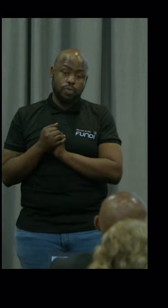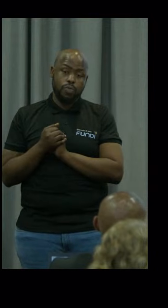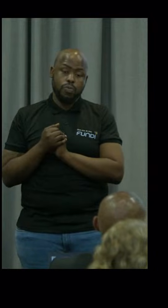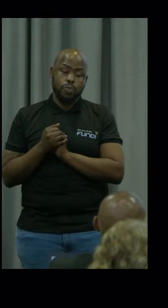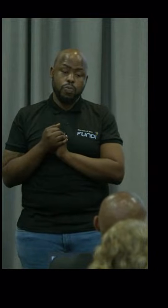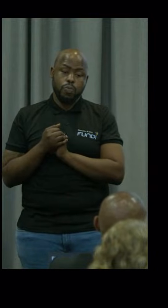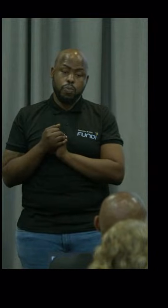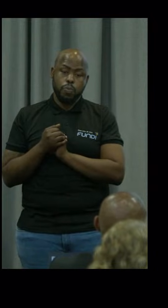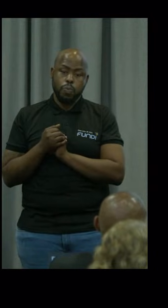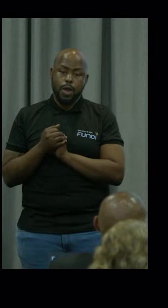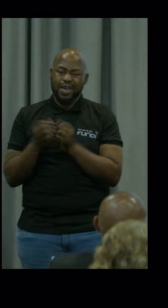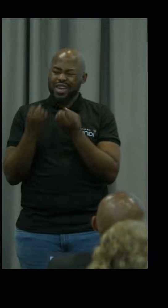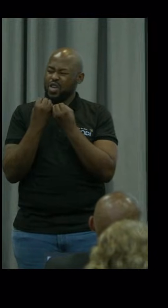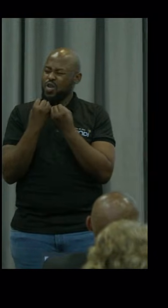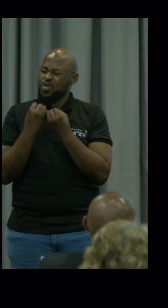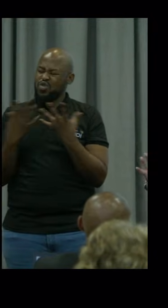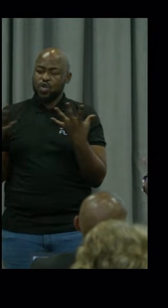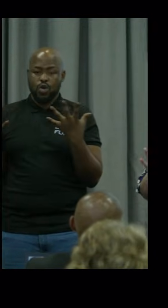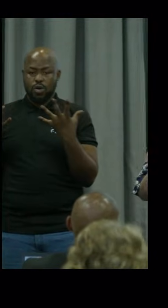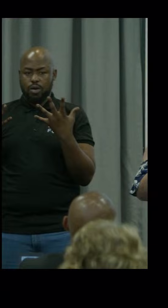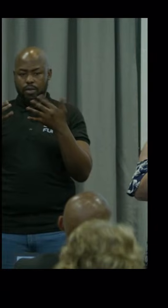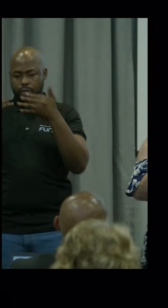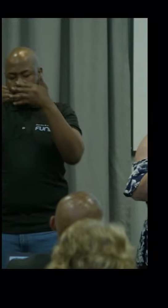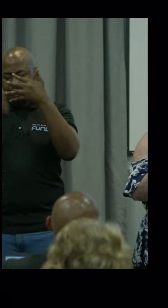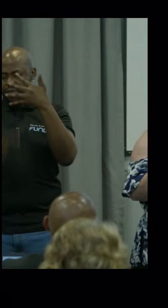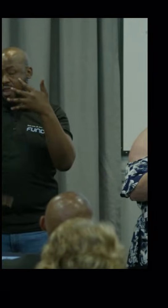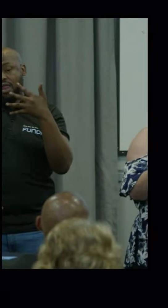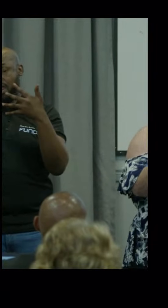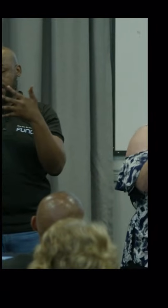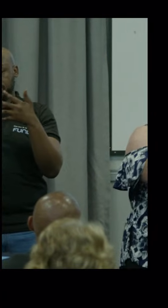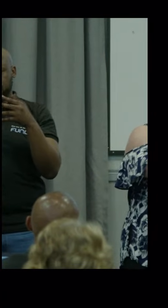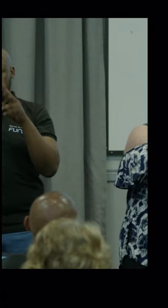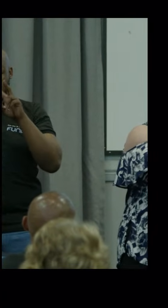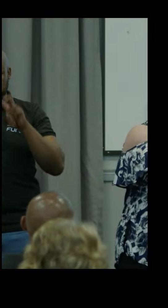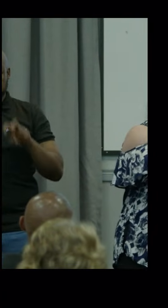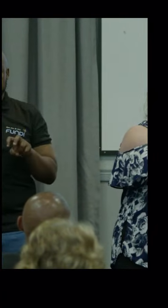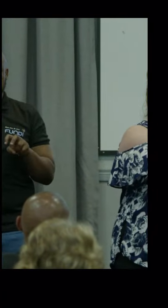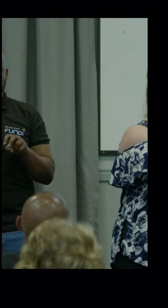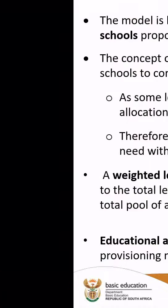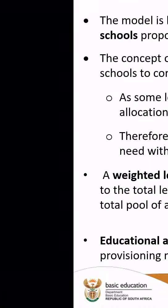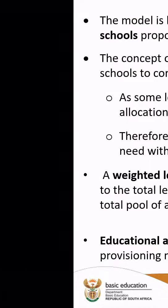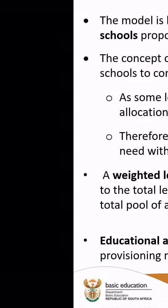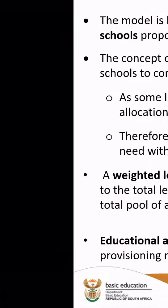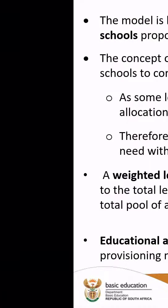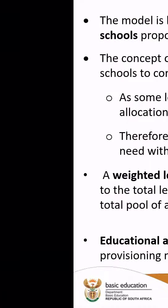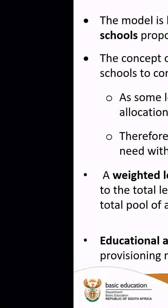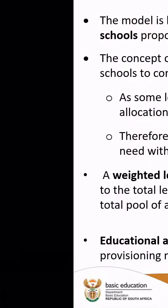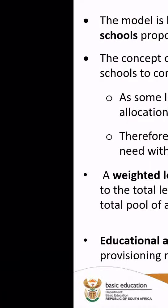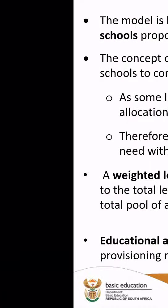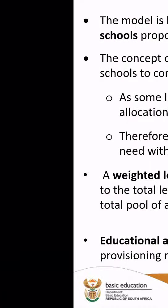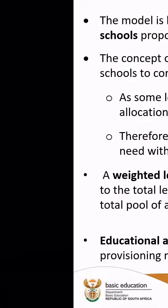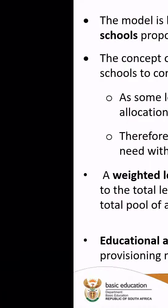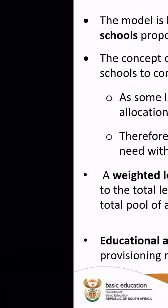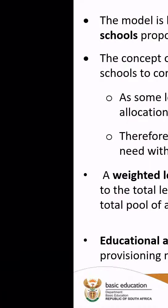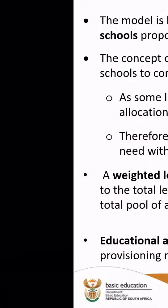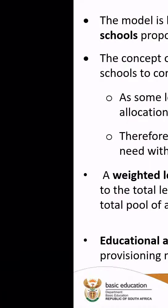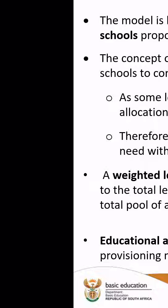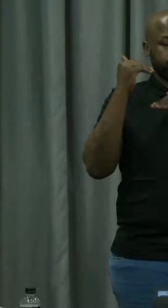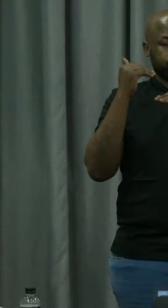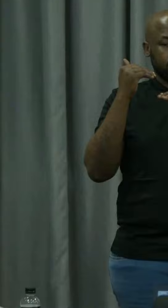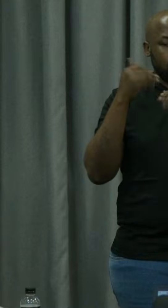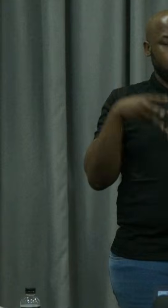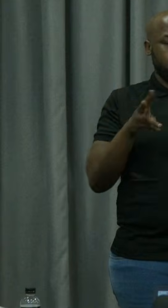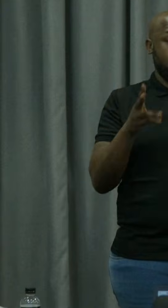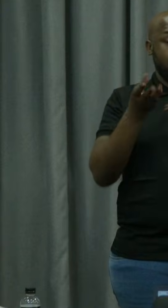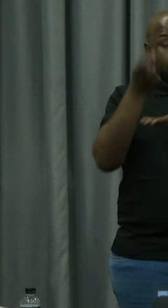Disability, there's a whole range of things that we look at. And then we give you a weight as a learner,